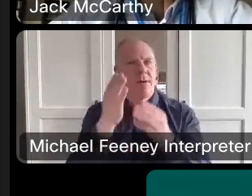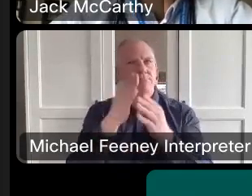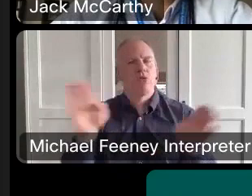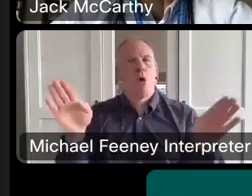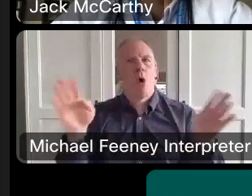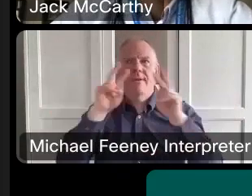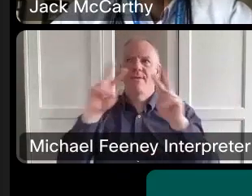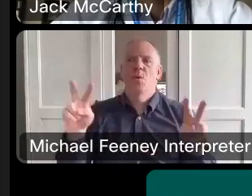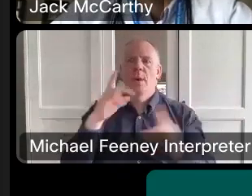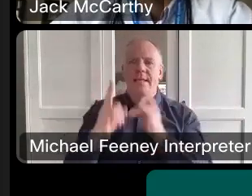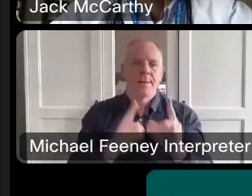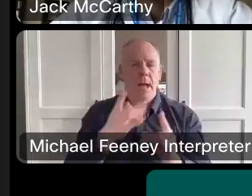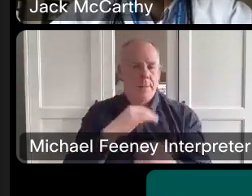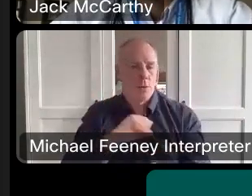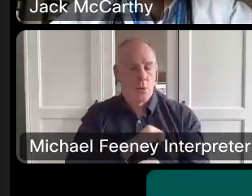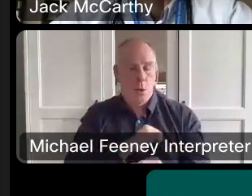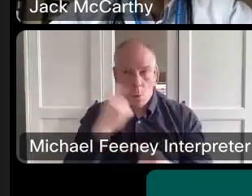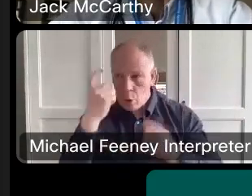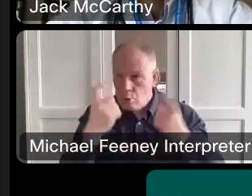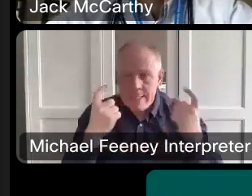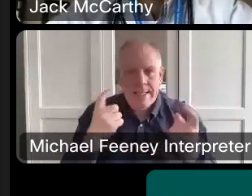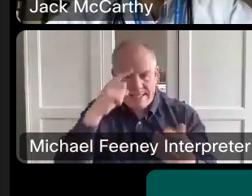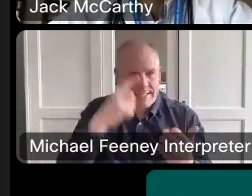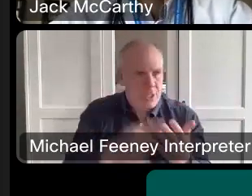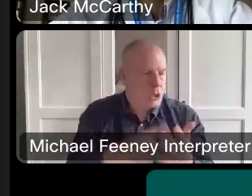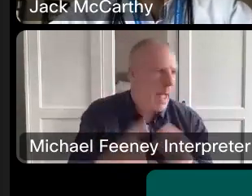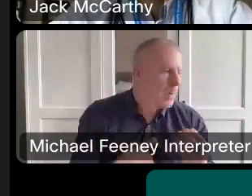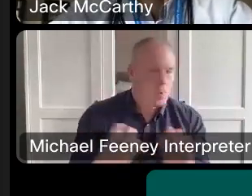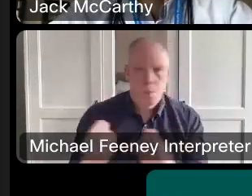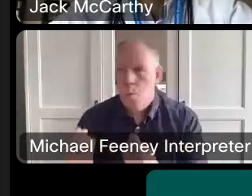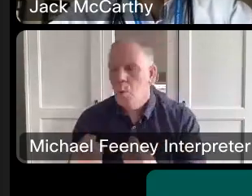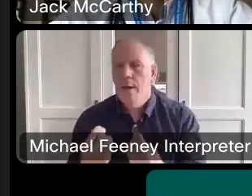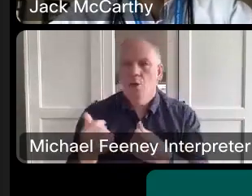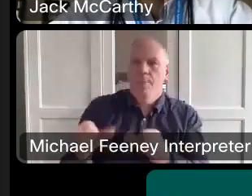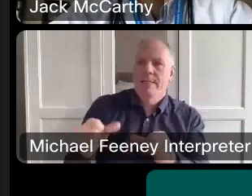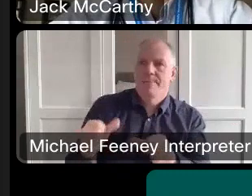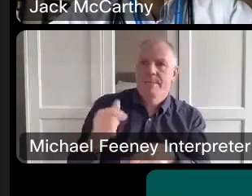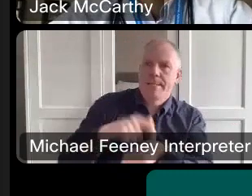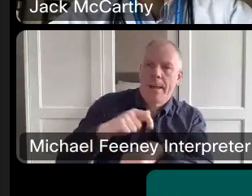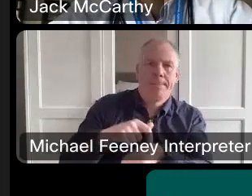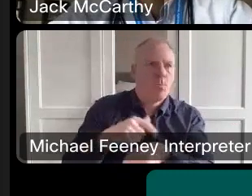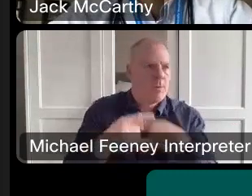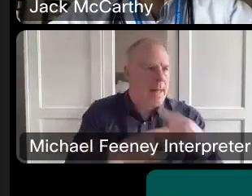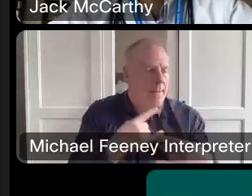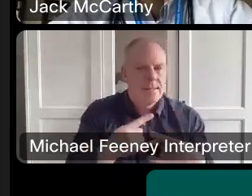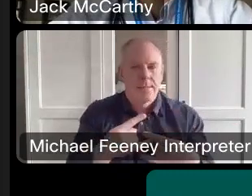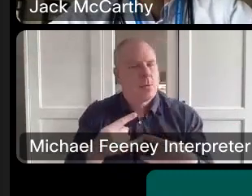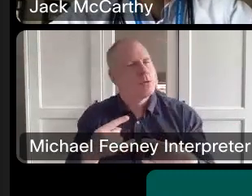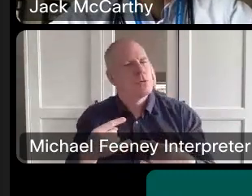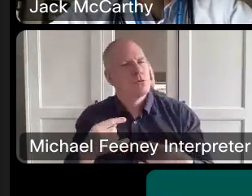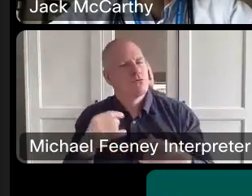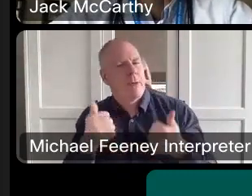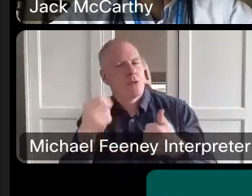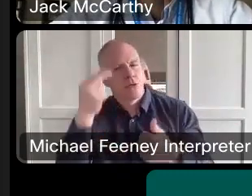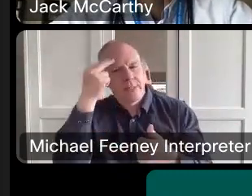think, because I'm sure people are wondering, how do these decisions get made? When we're looking at commencement, how do those things happen? So it's helpful to have a sense of that. There